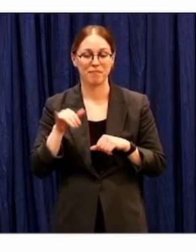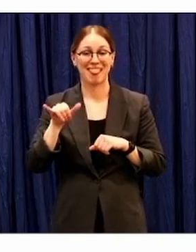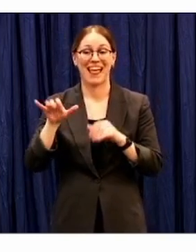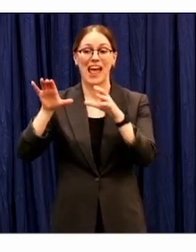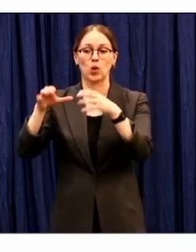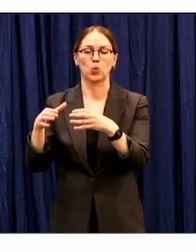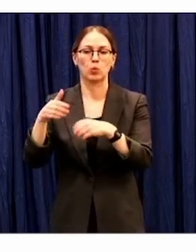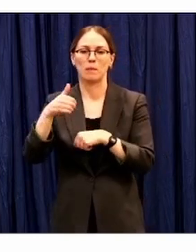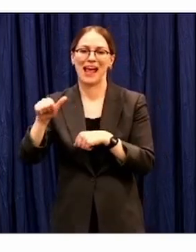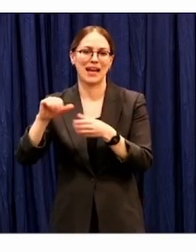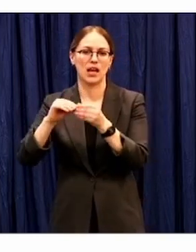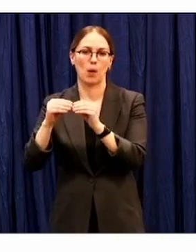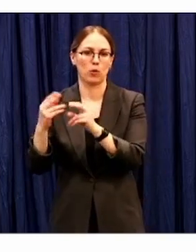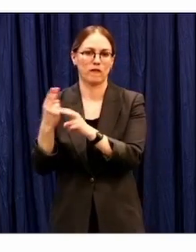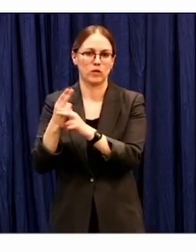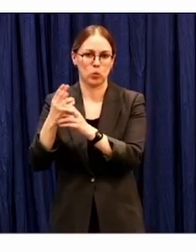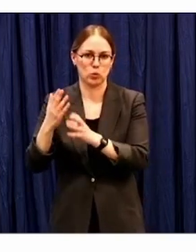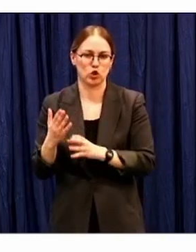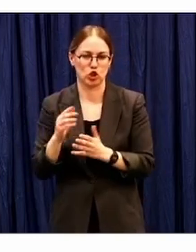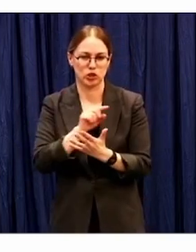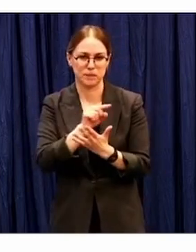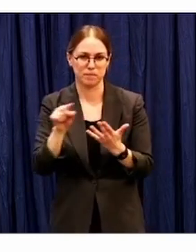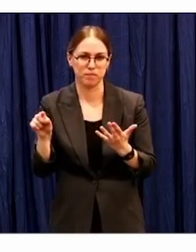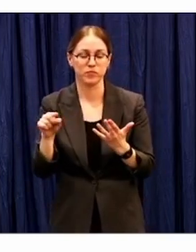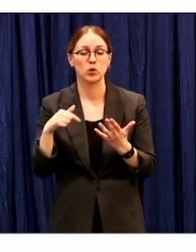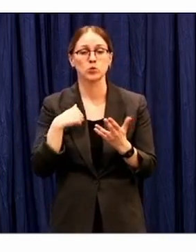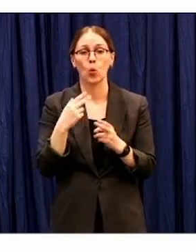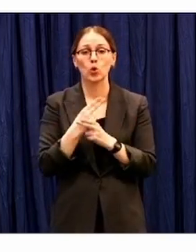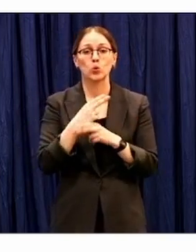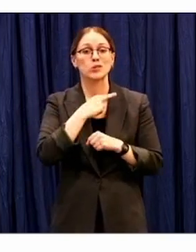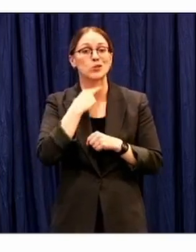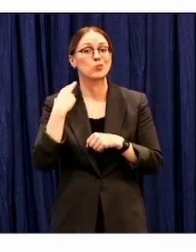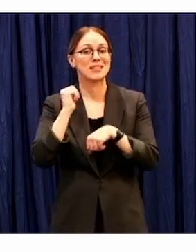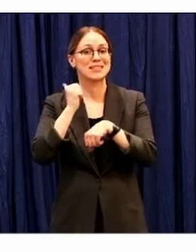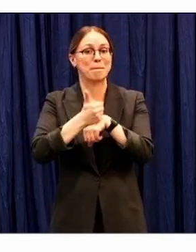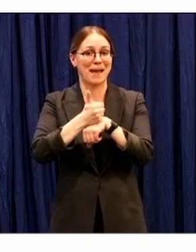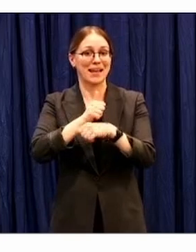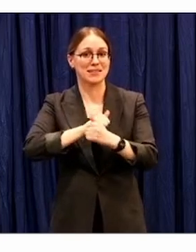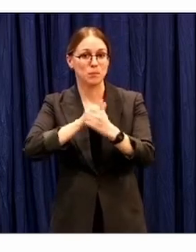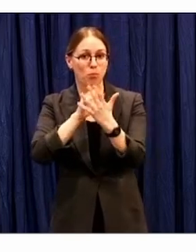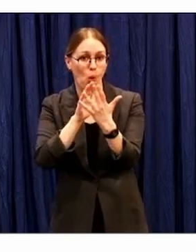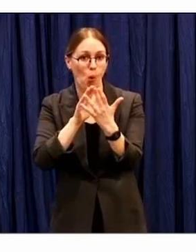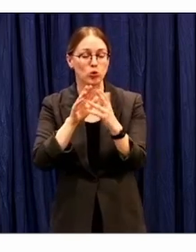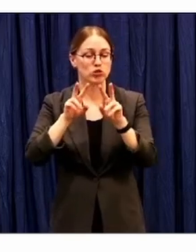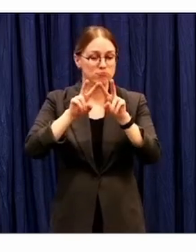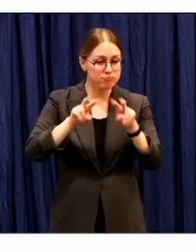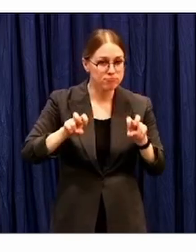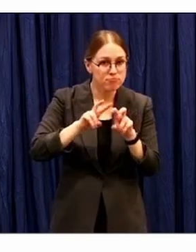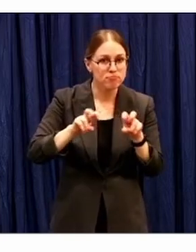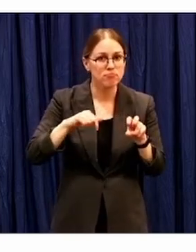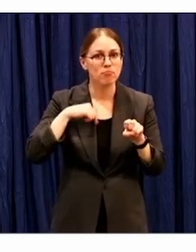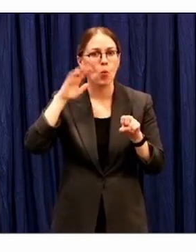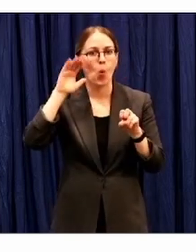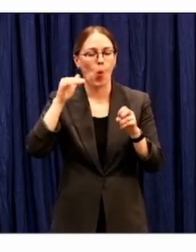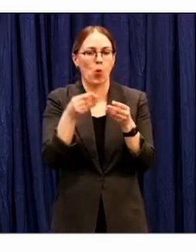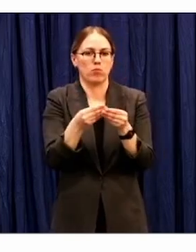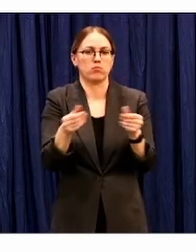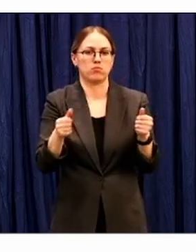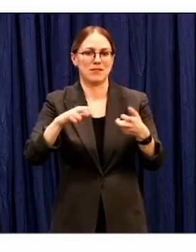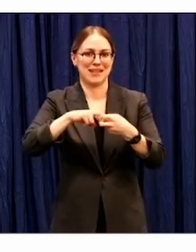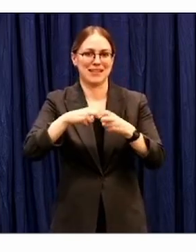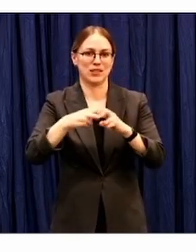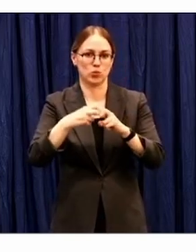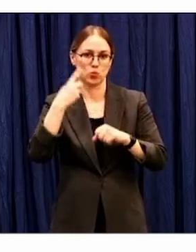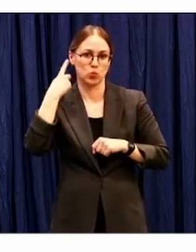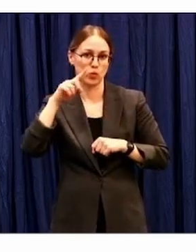users. So by taking this risk-based approach, we're hoping that we can hopefully resolve issues for the